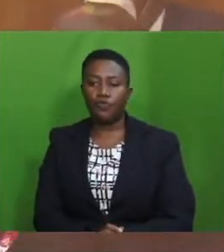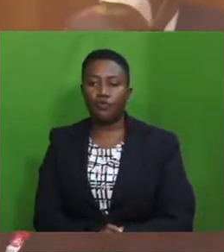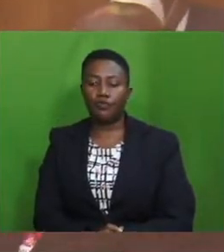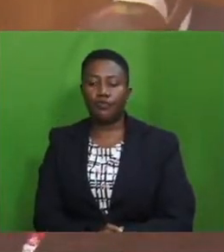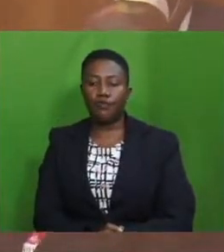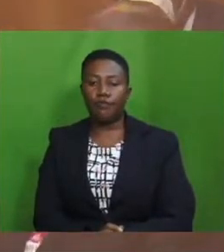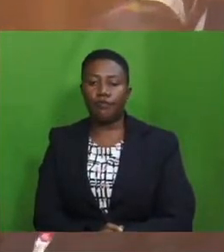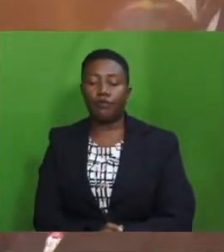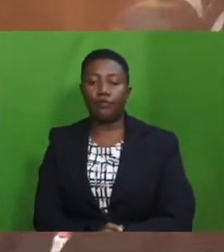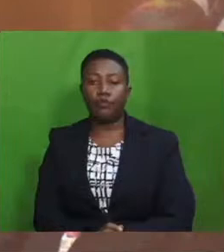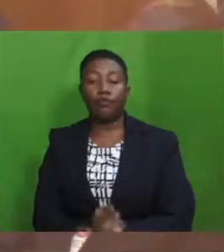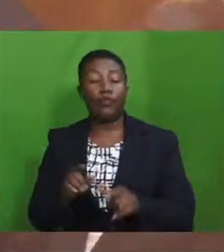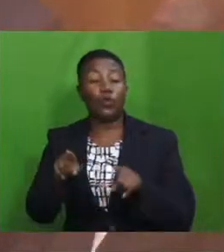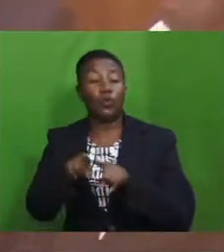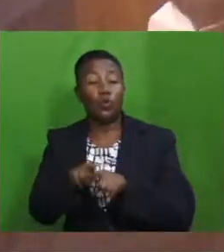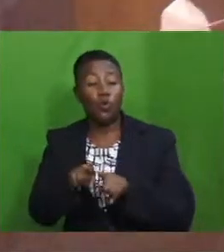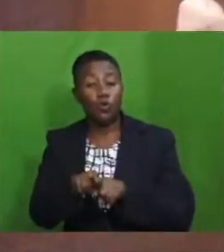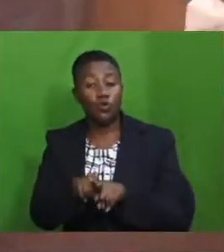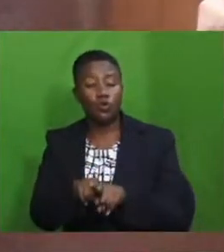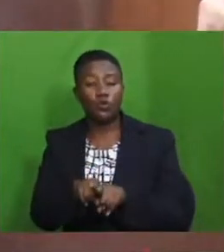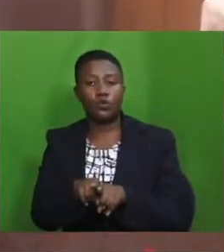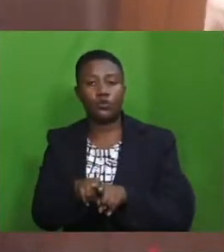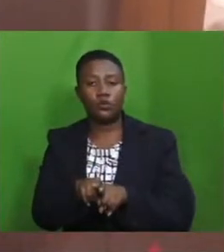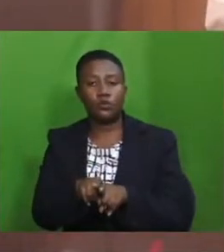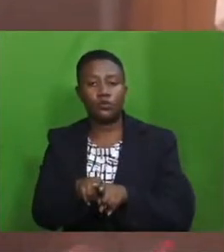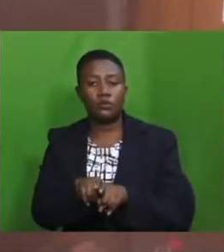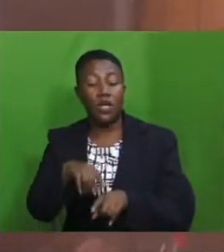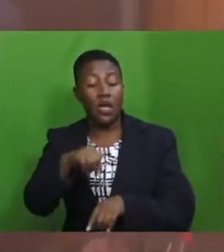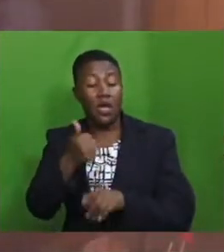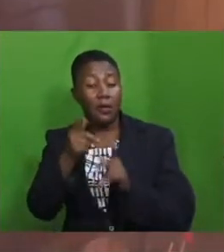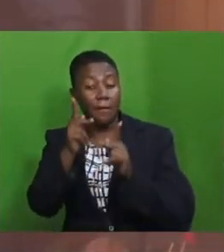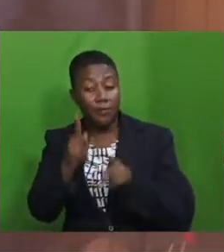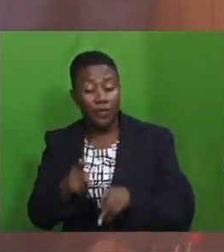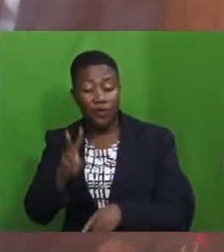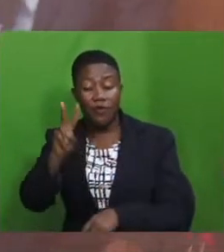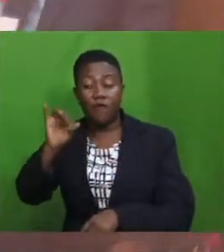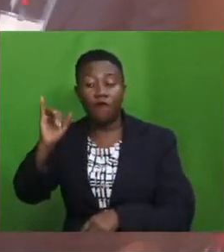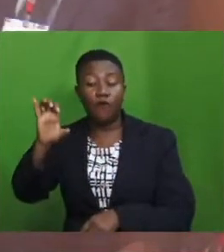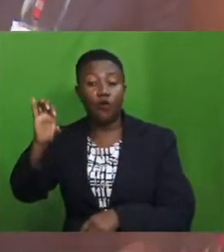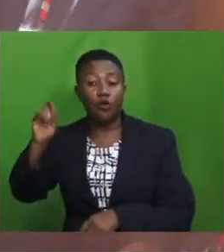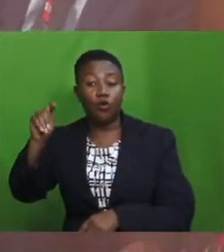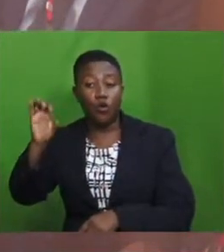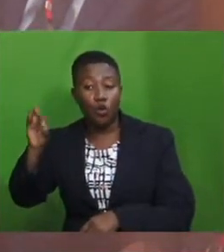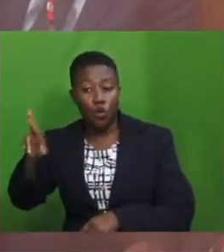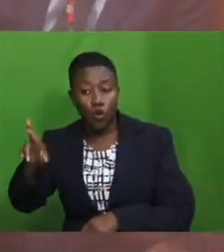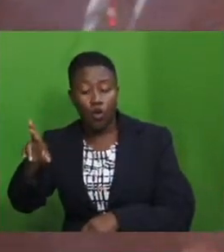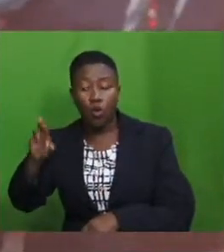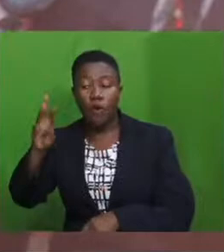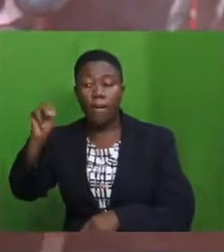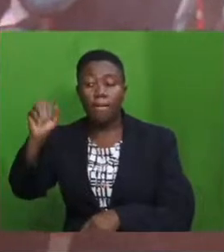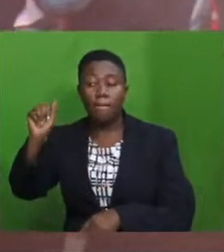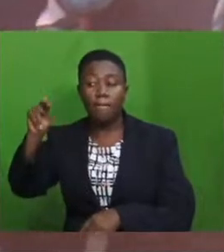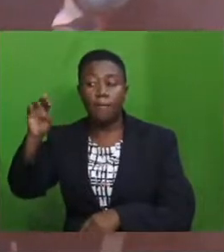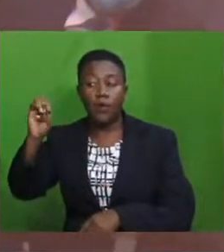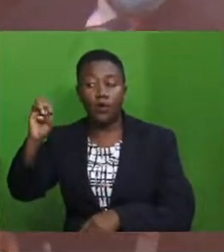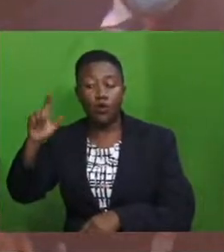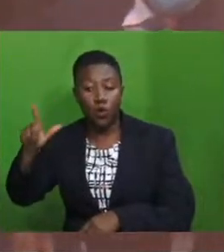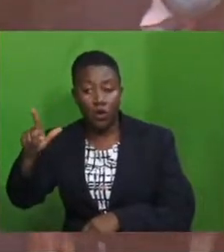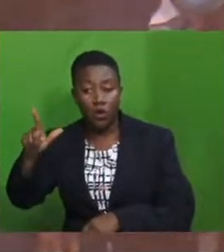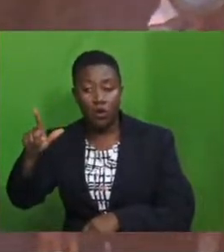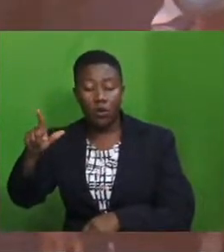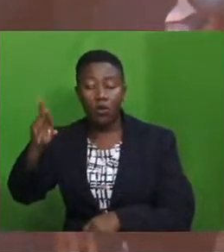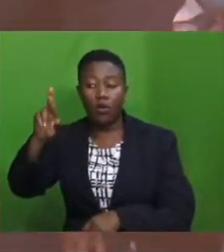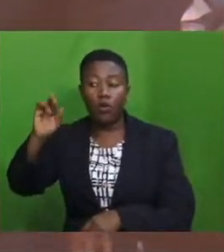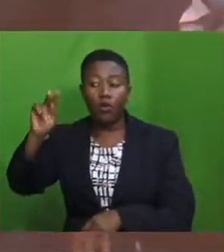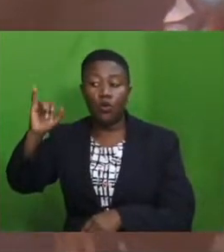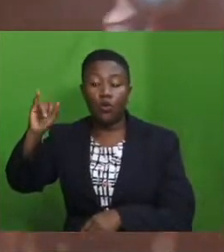We have His Excellency Victor Manuel Rita Lima, Secretary